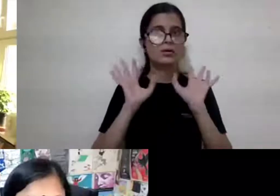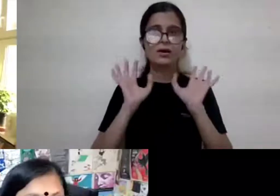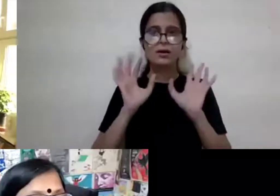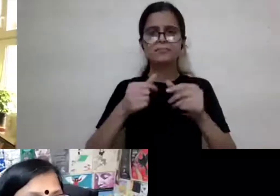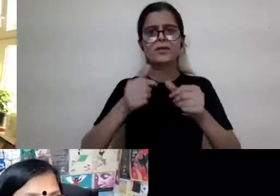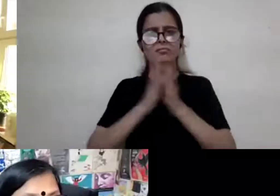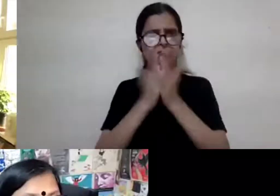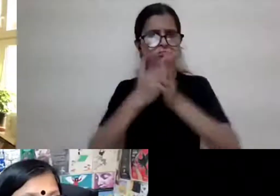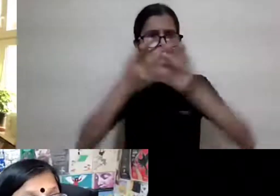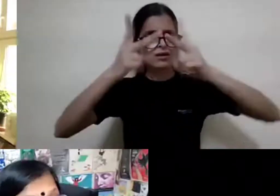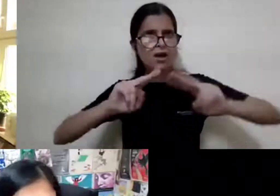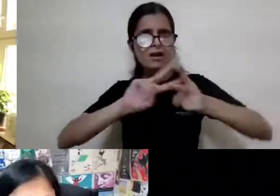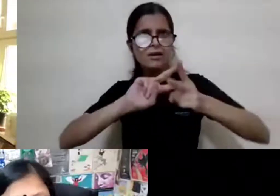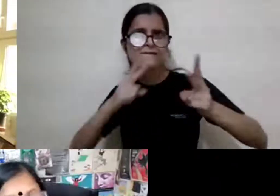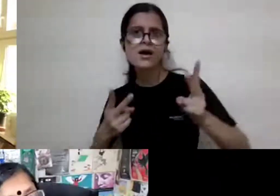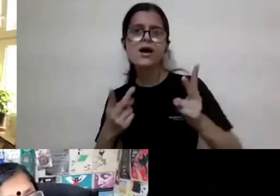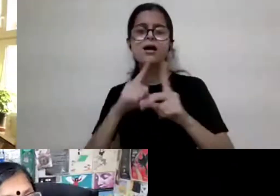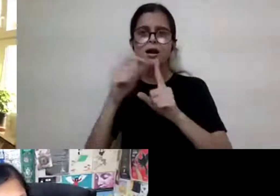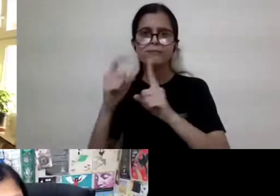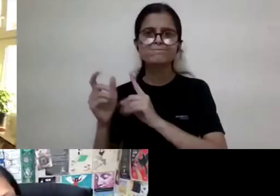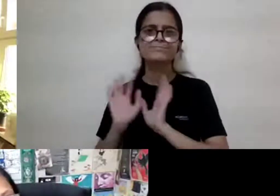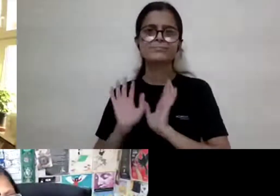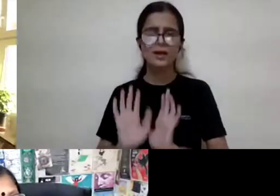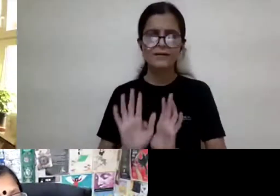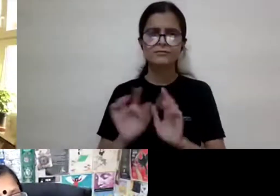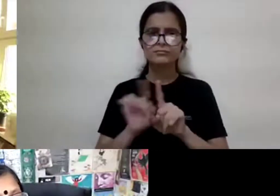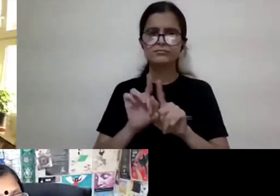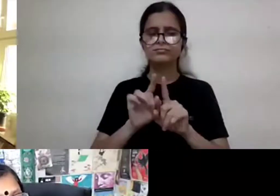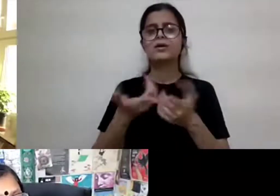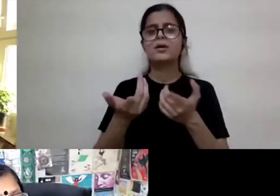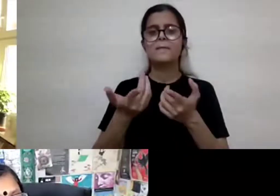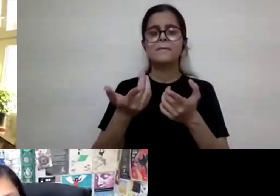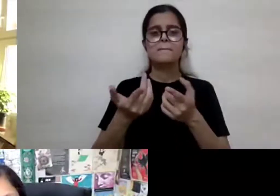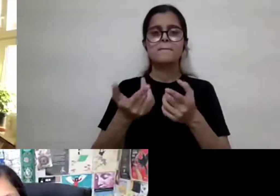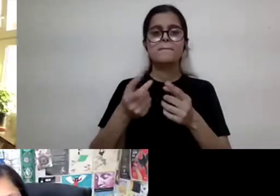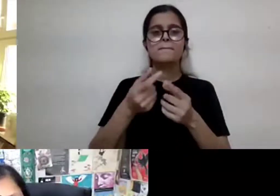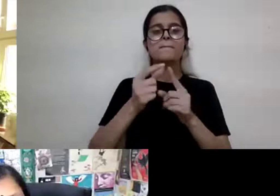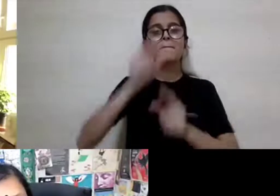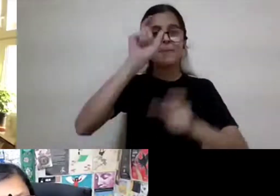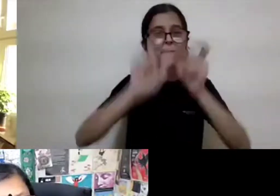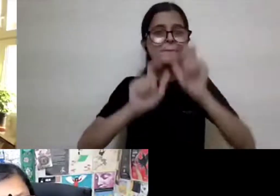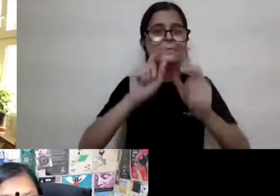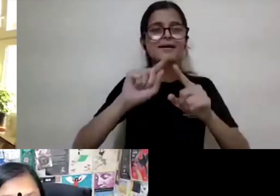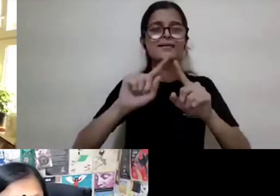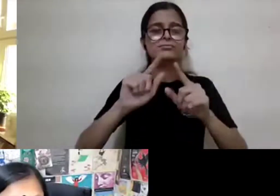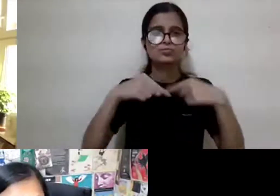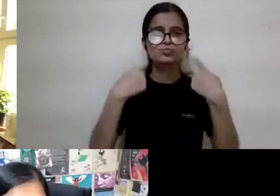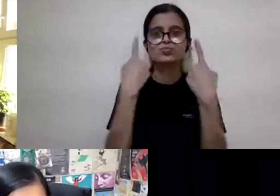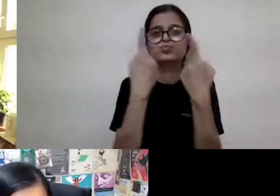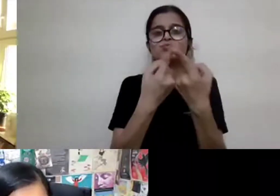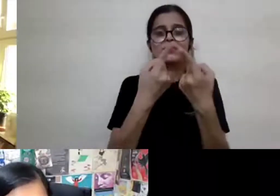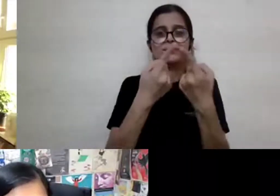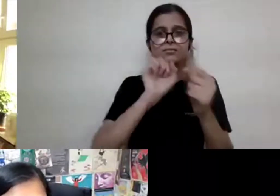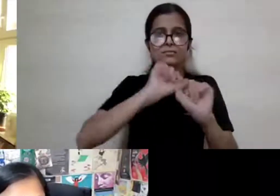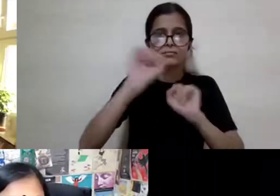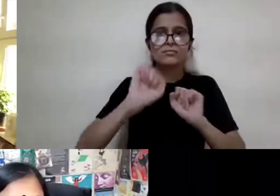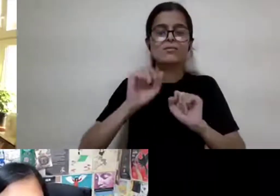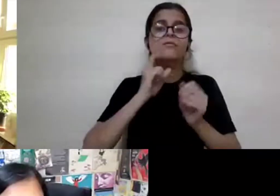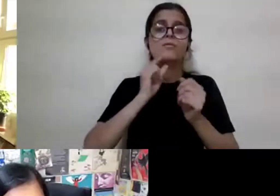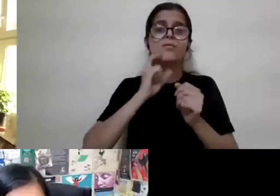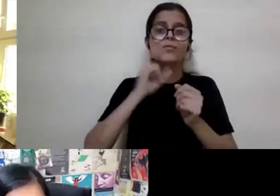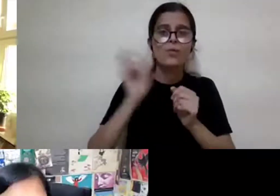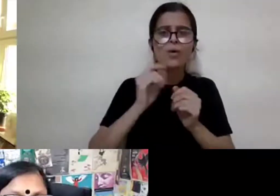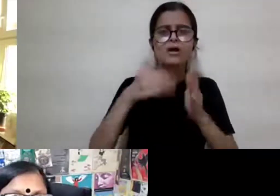the library, into this public living room of Hamburg, as they call it, is, and then again, what